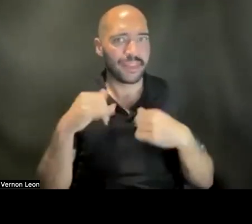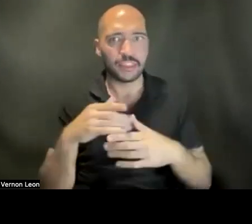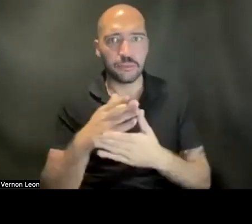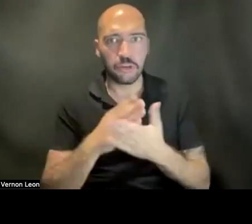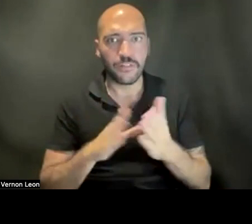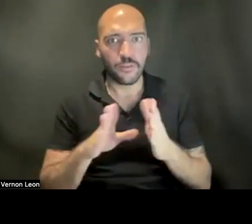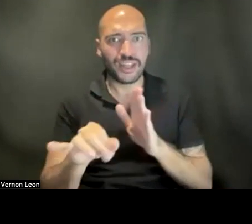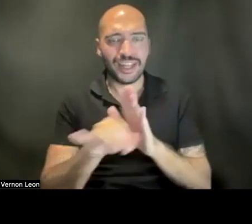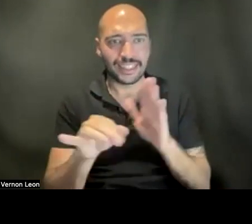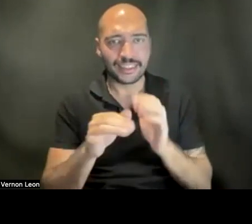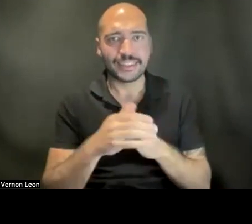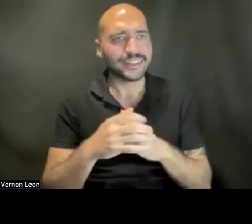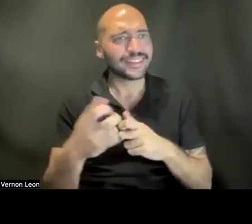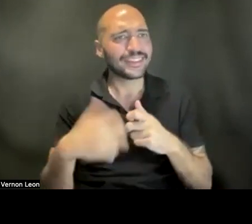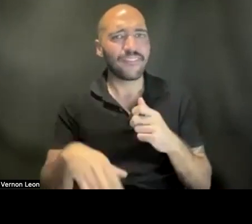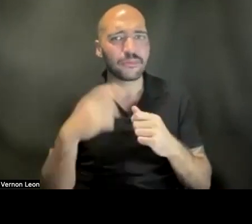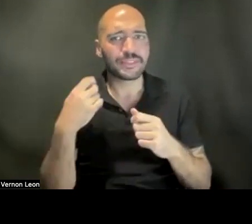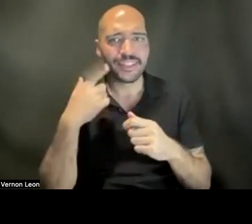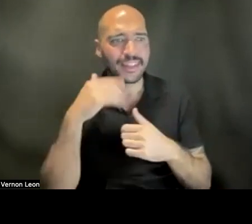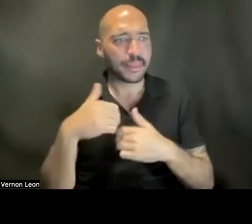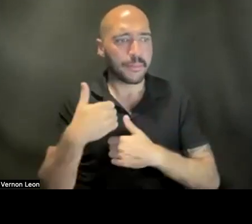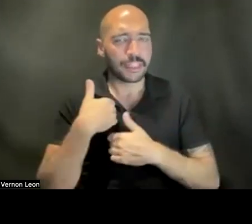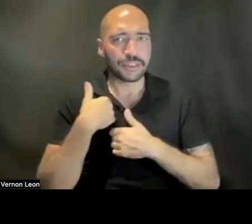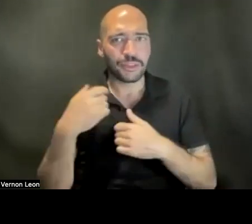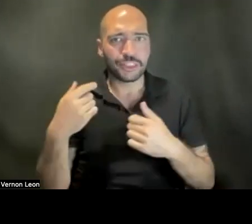of your identity, it is tough, because I think in the military